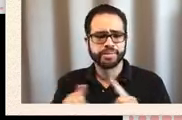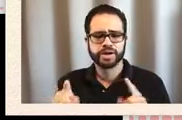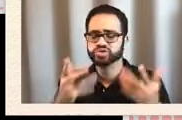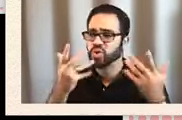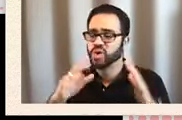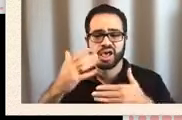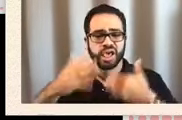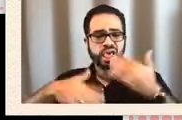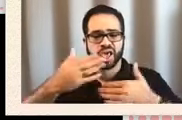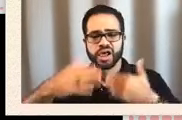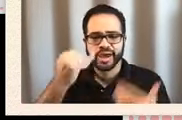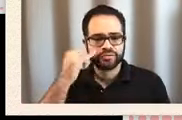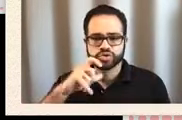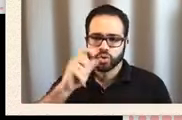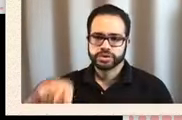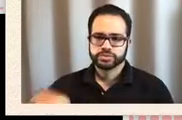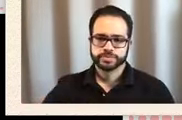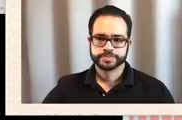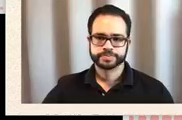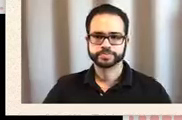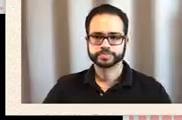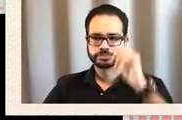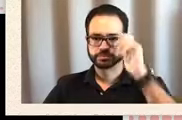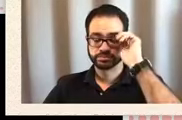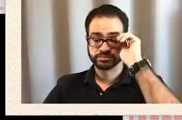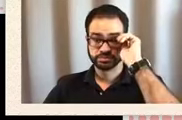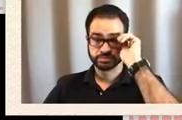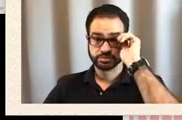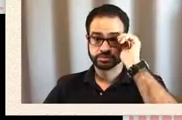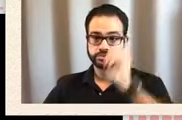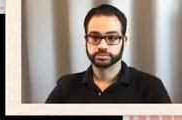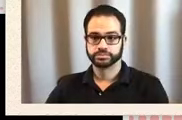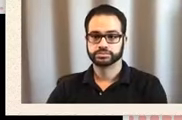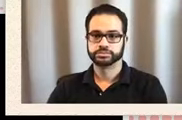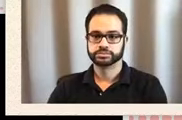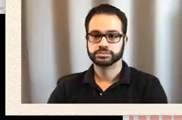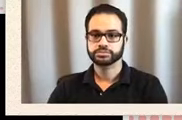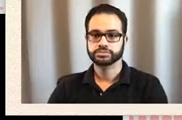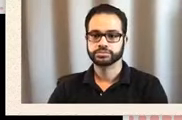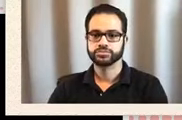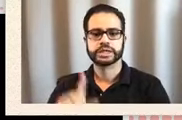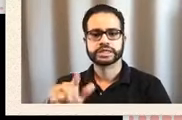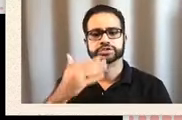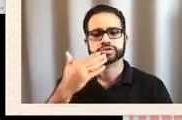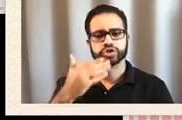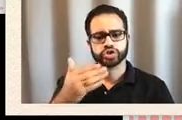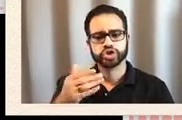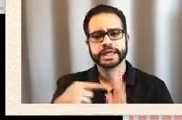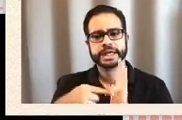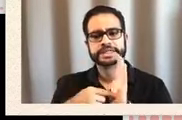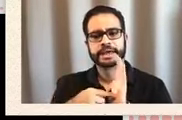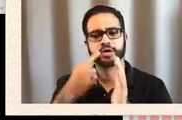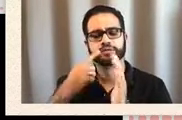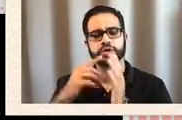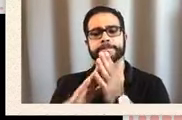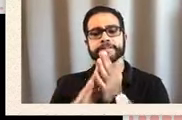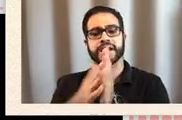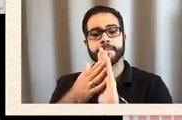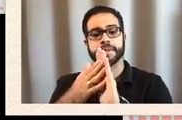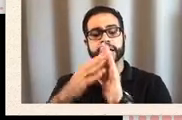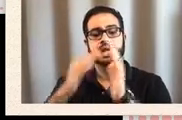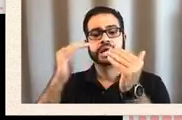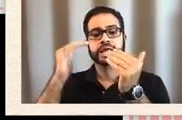to. So this is a good example of moving from less restrictive at the top to most